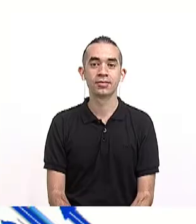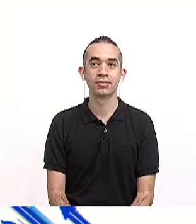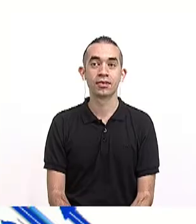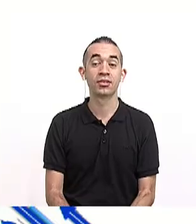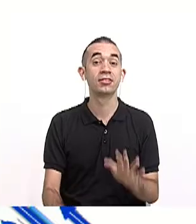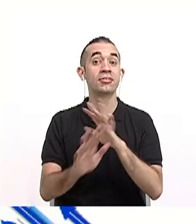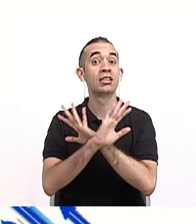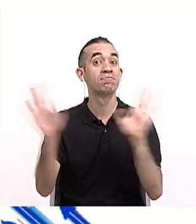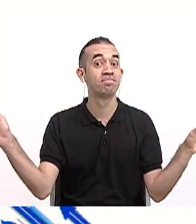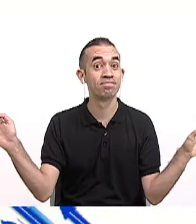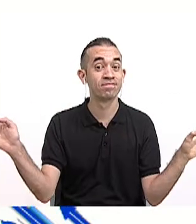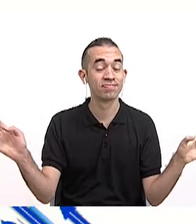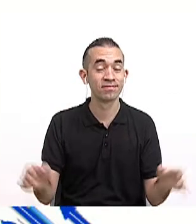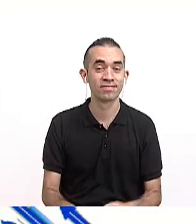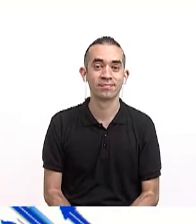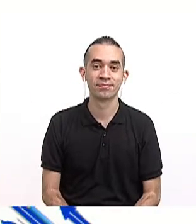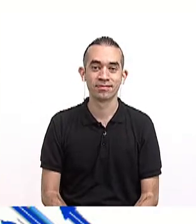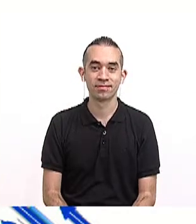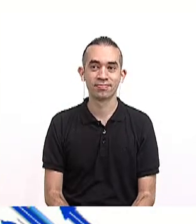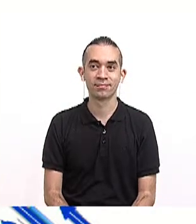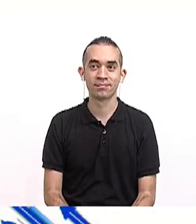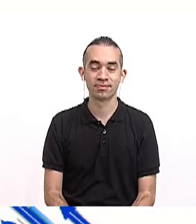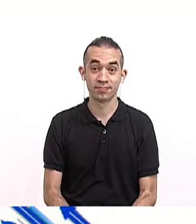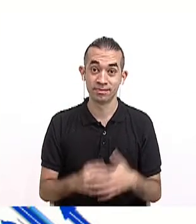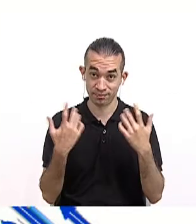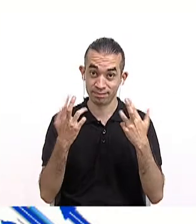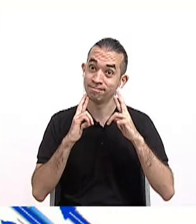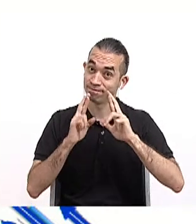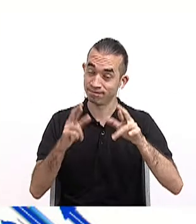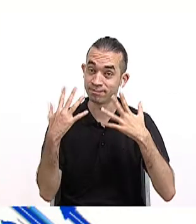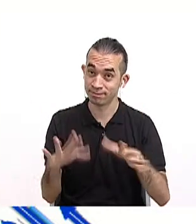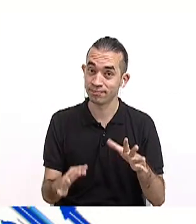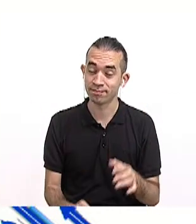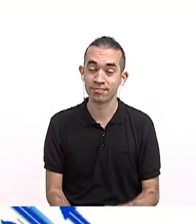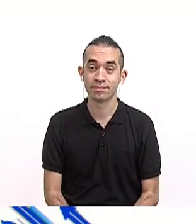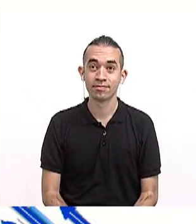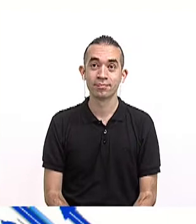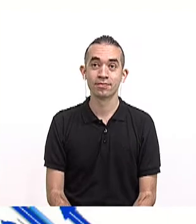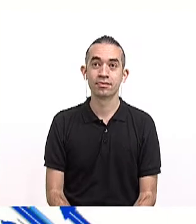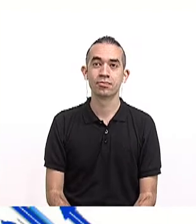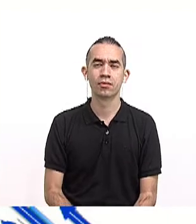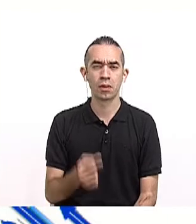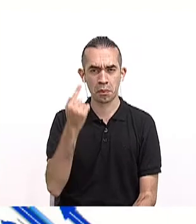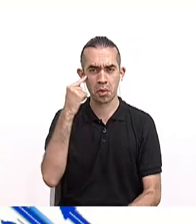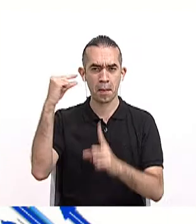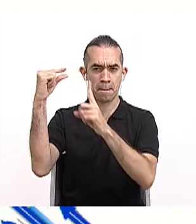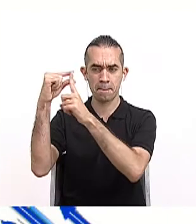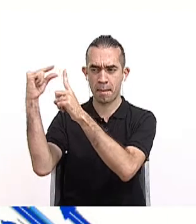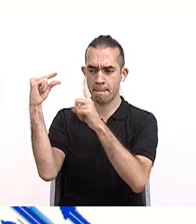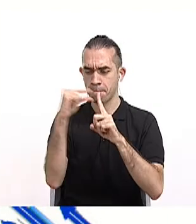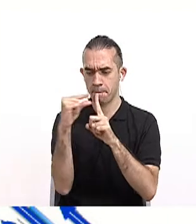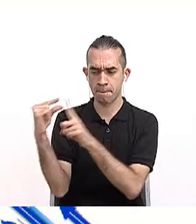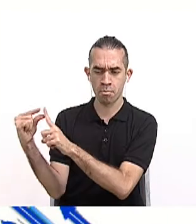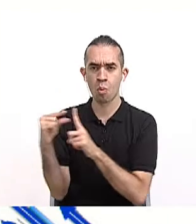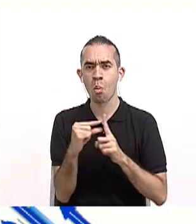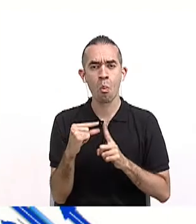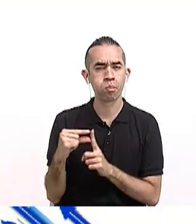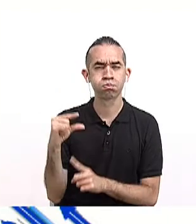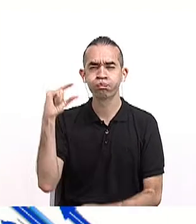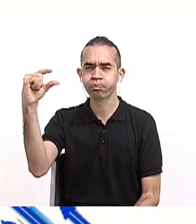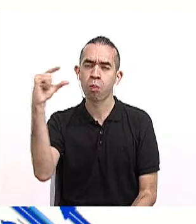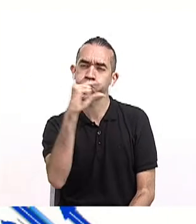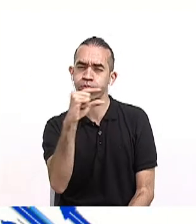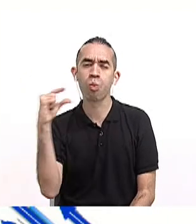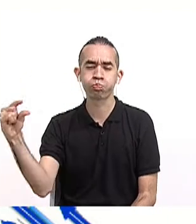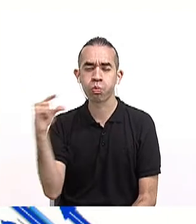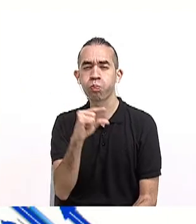Time's up. Do you have the answers? And you see that there are some words in boldface. Those are the words that